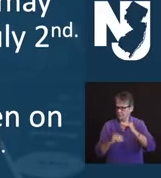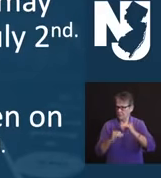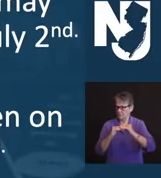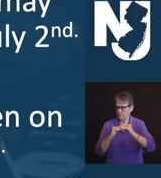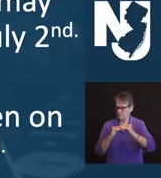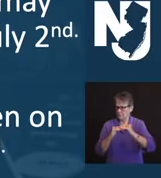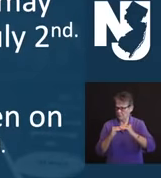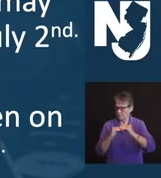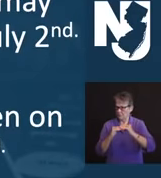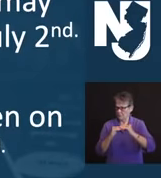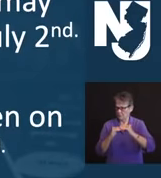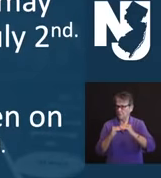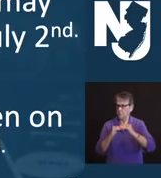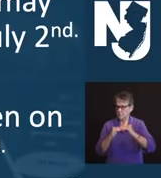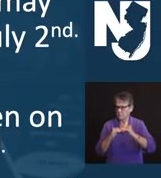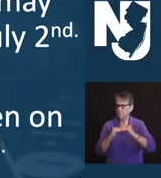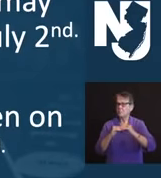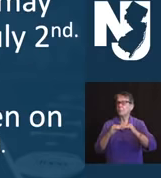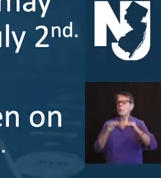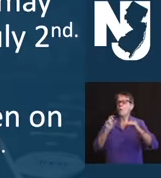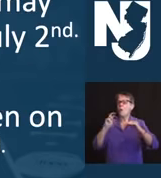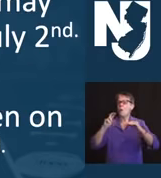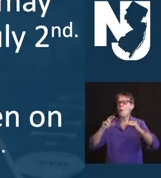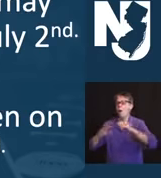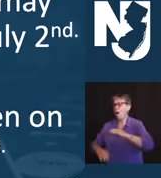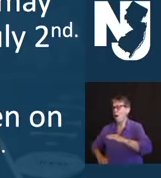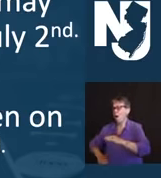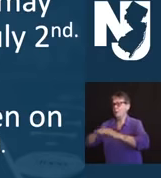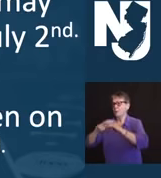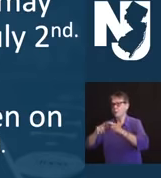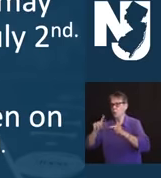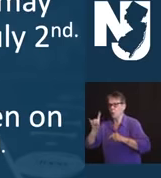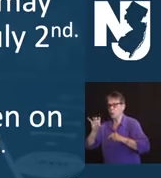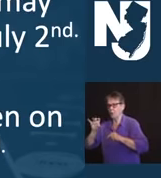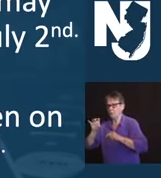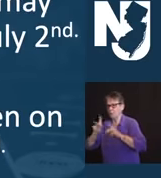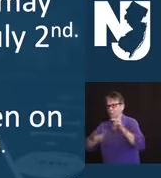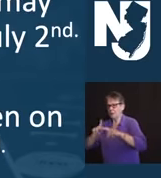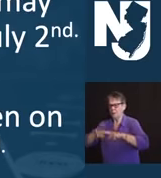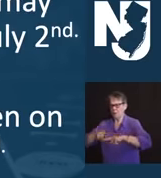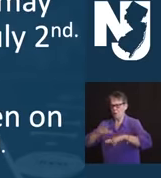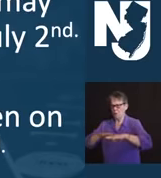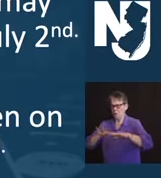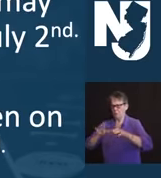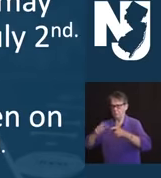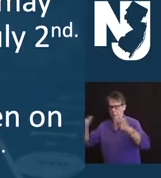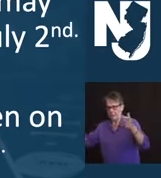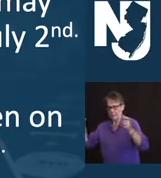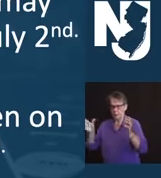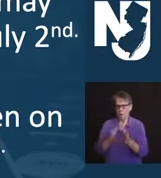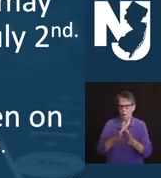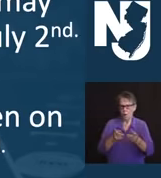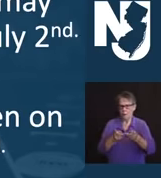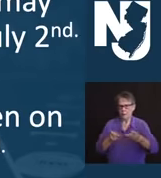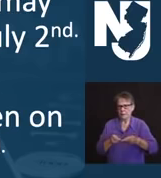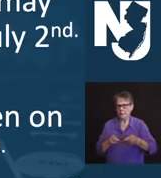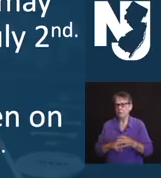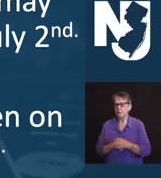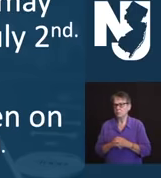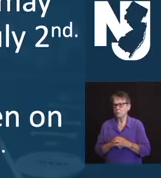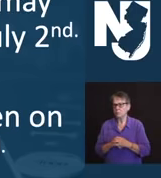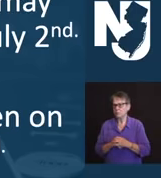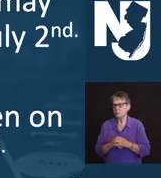in Atlantic City will reopen on Thursday, July 2nd, and may operate at 25% of their capacity. This means that